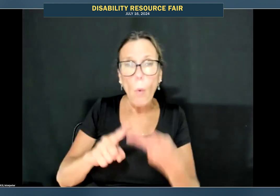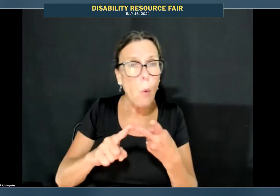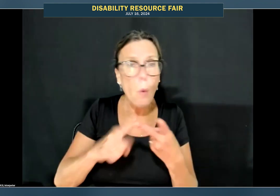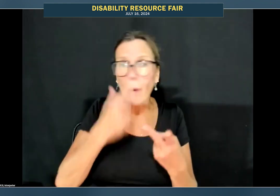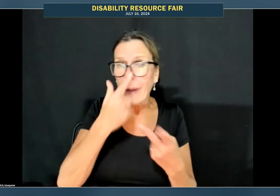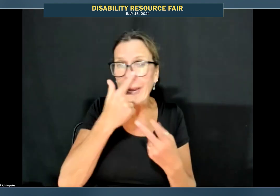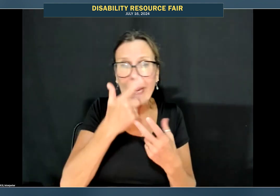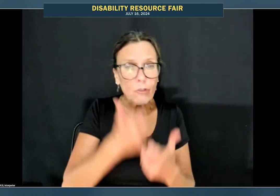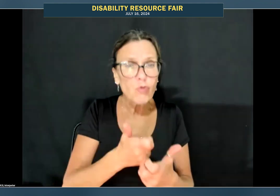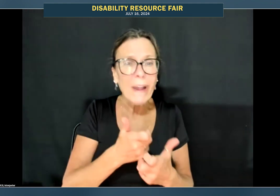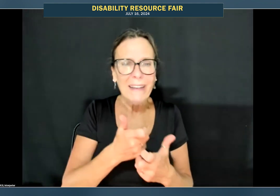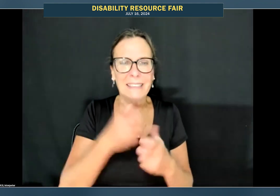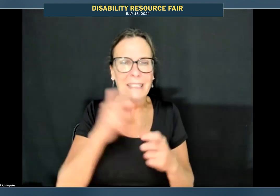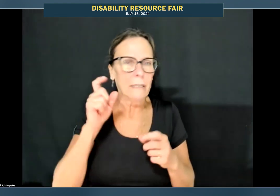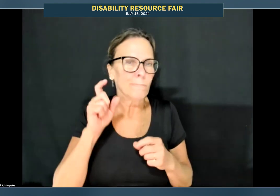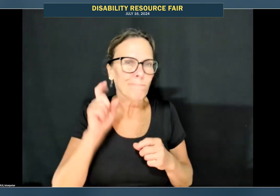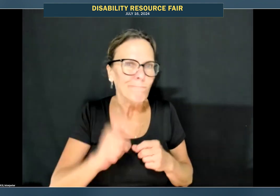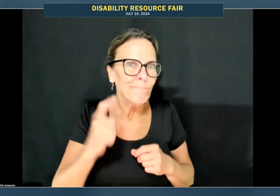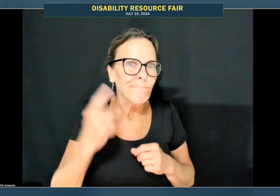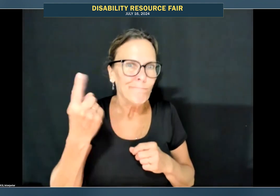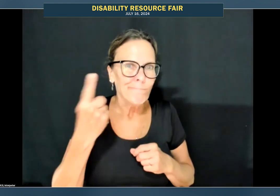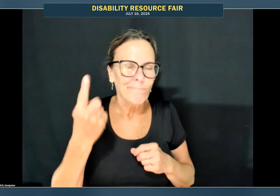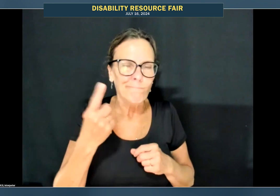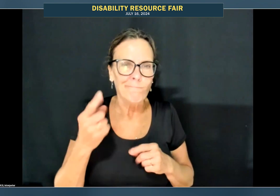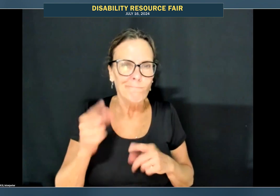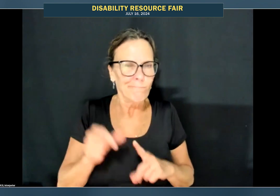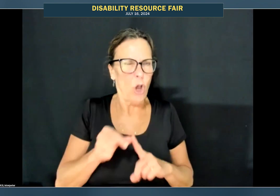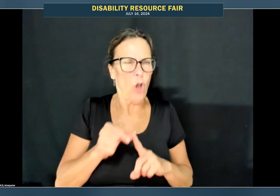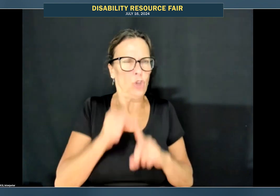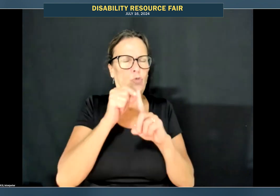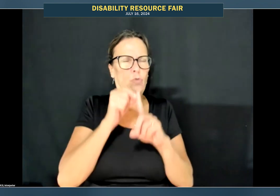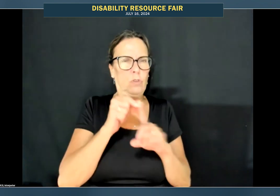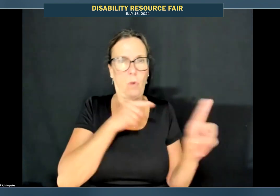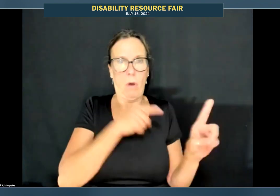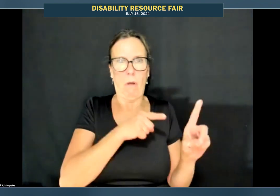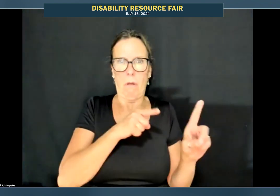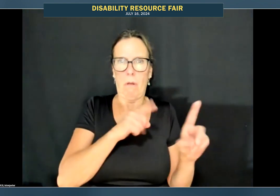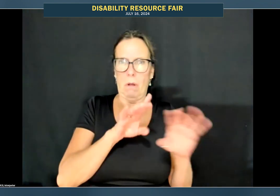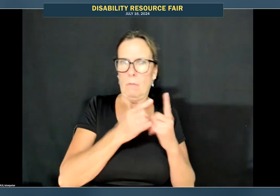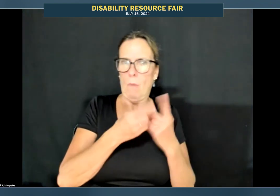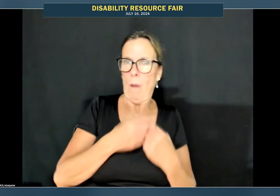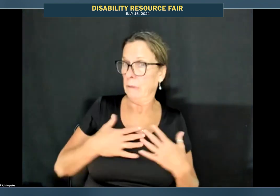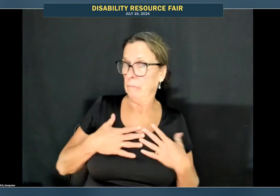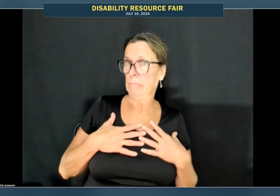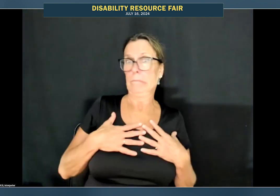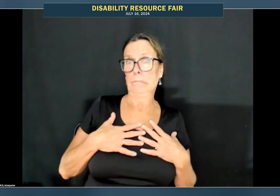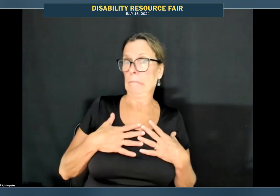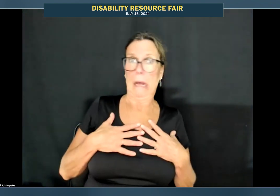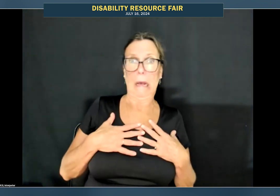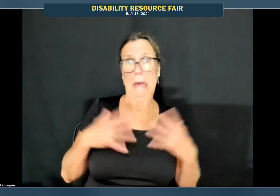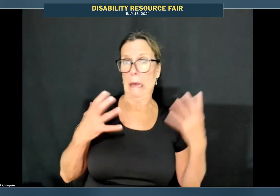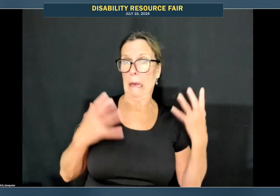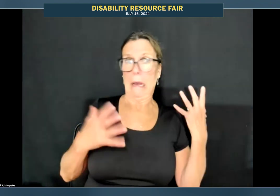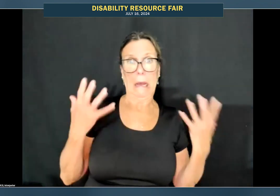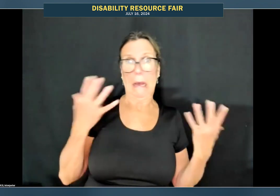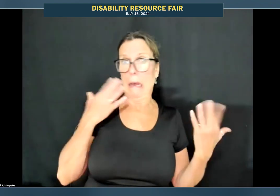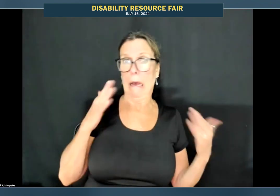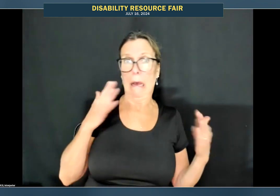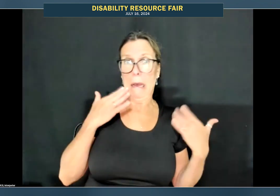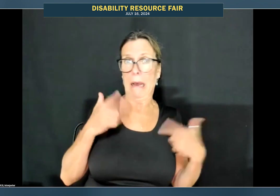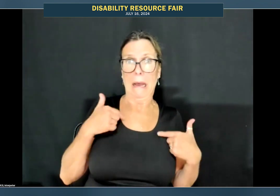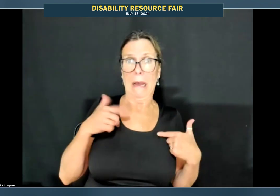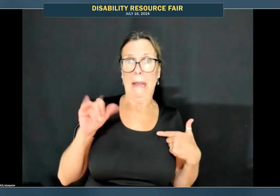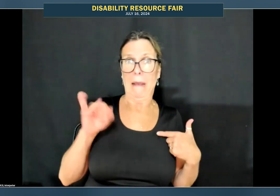in having something unusual done, the departments would react, oh my God, if I do it for